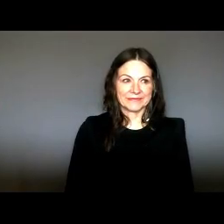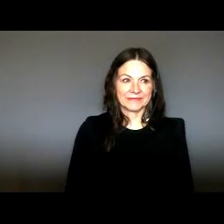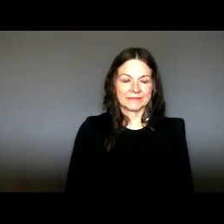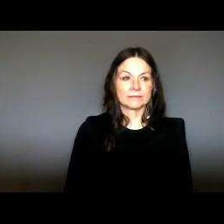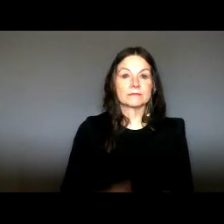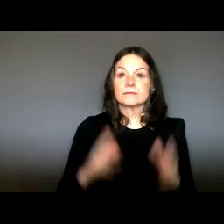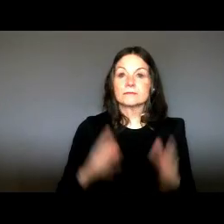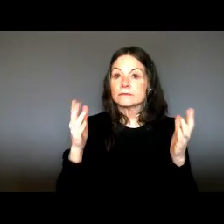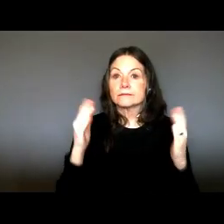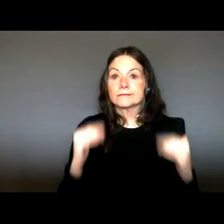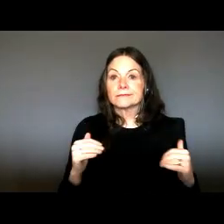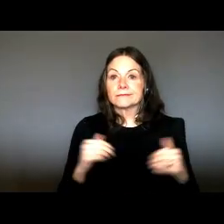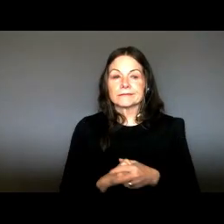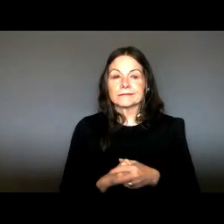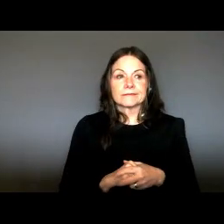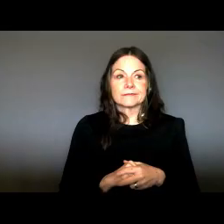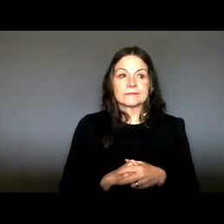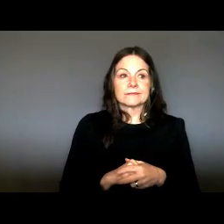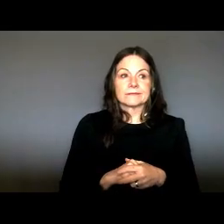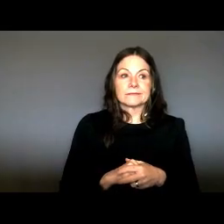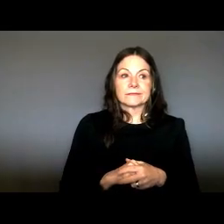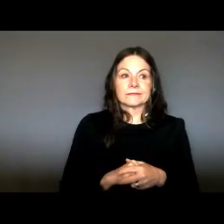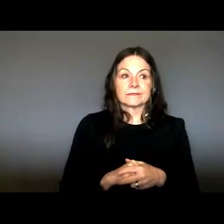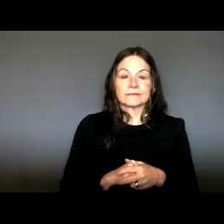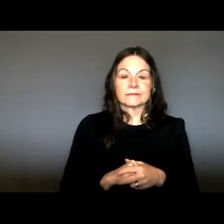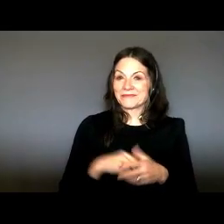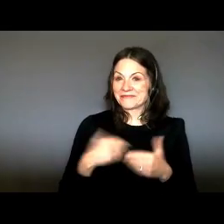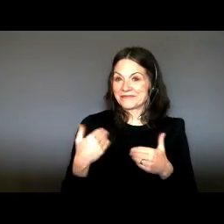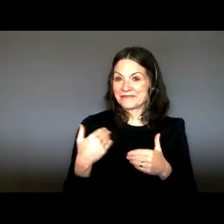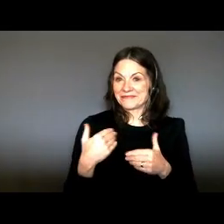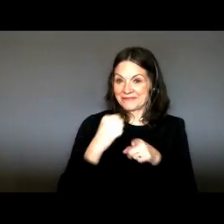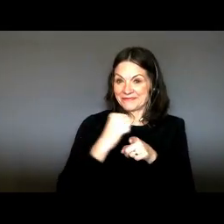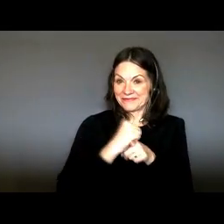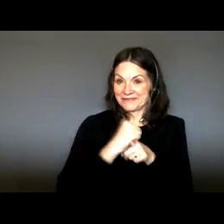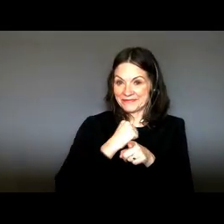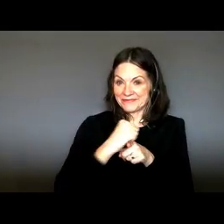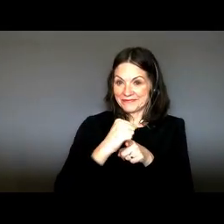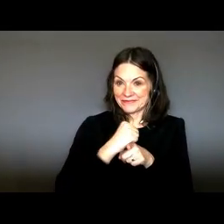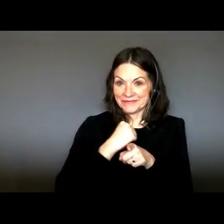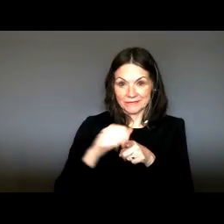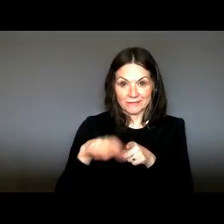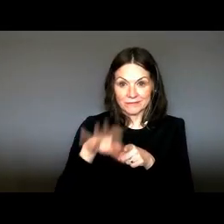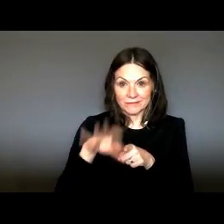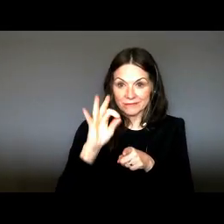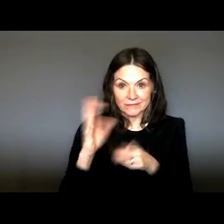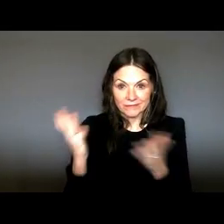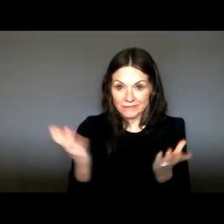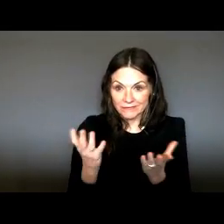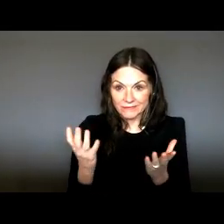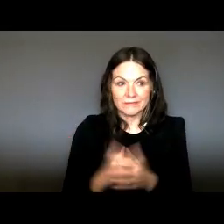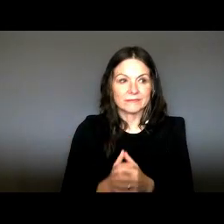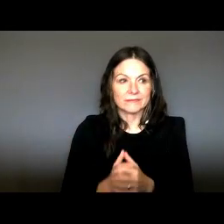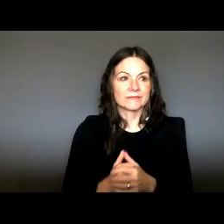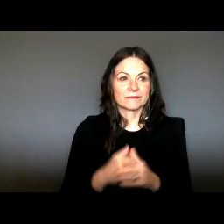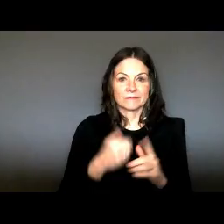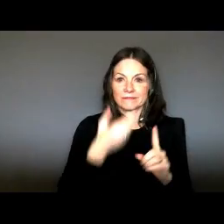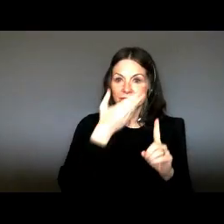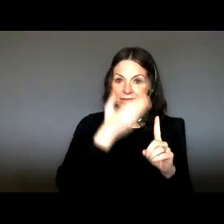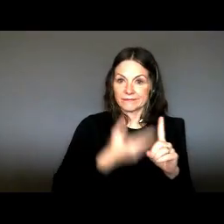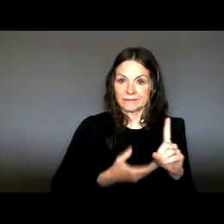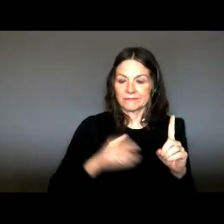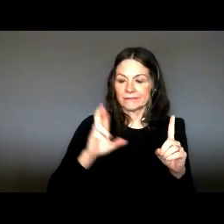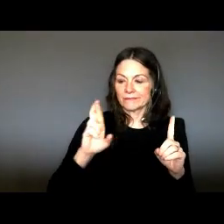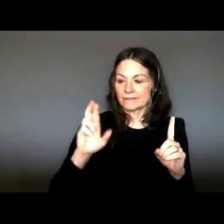Okay, let's see what this exercise helped you to discover about